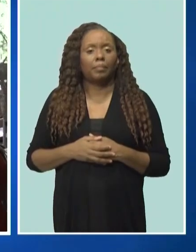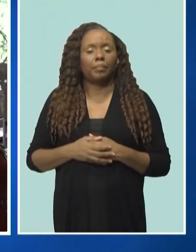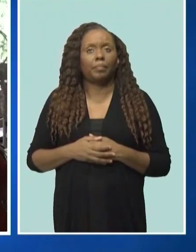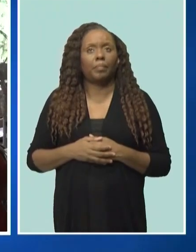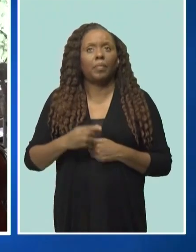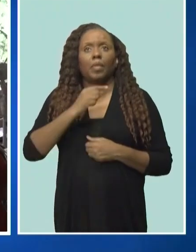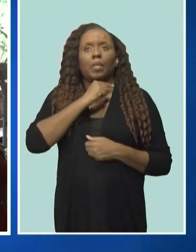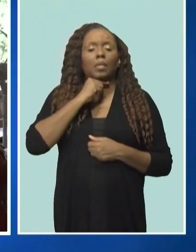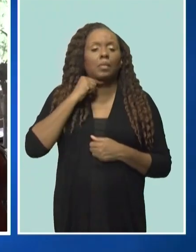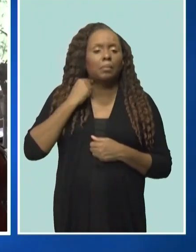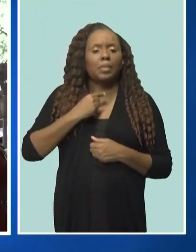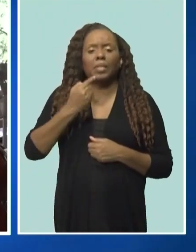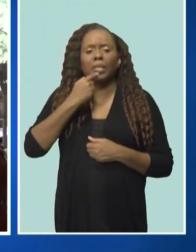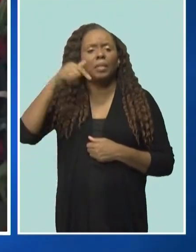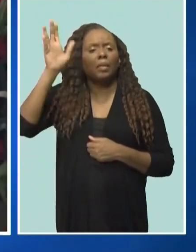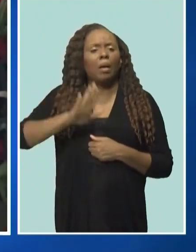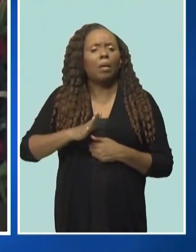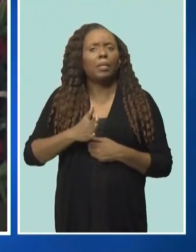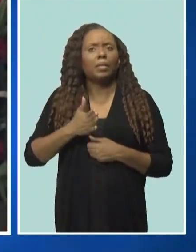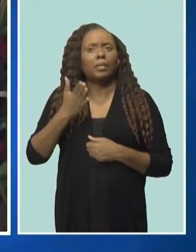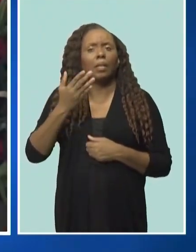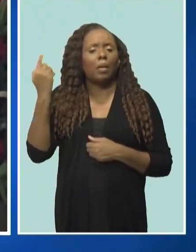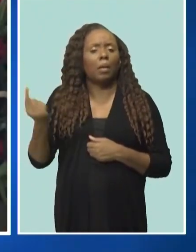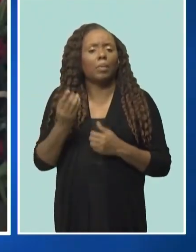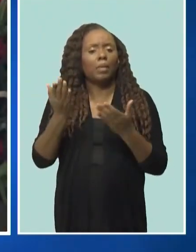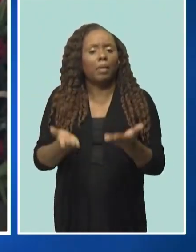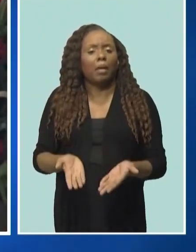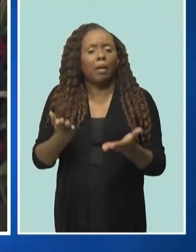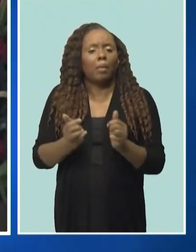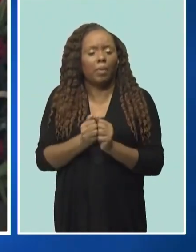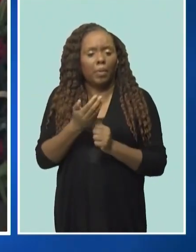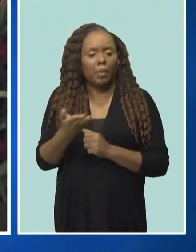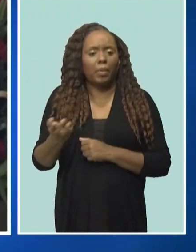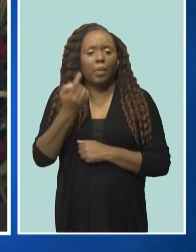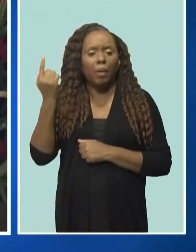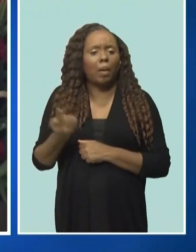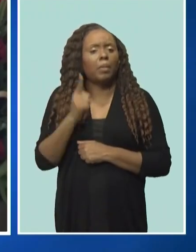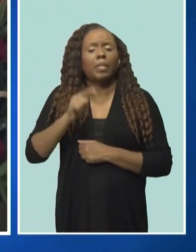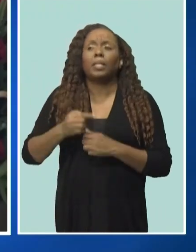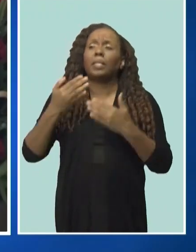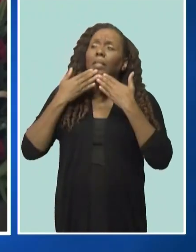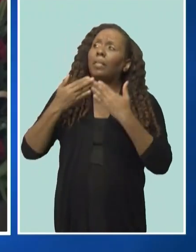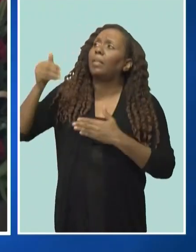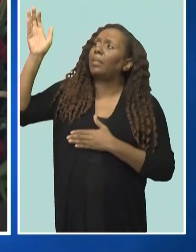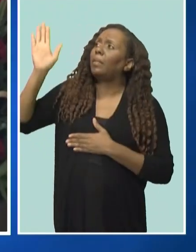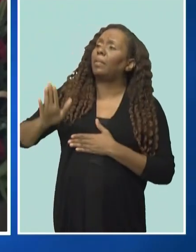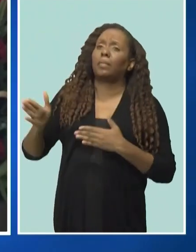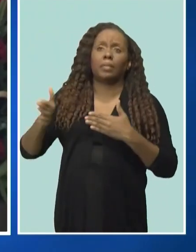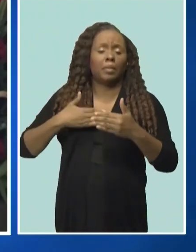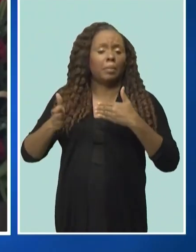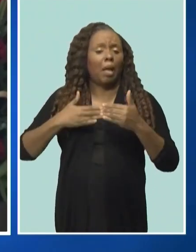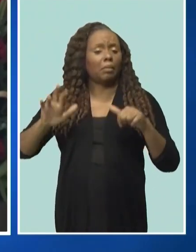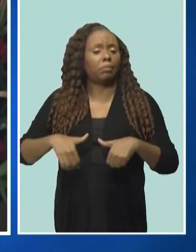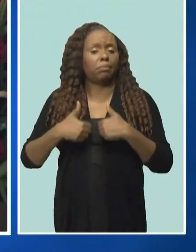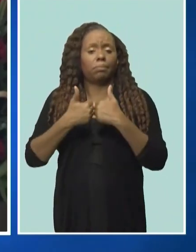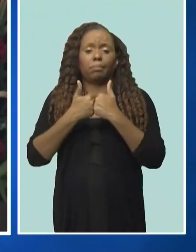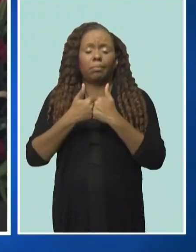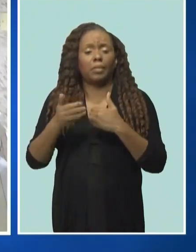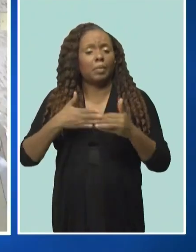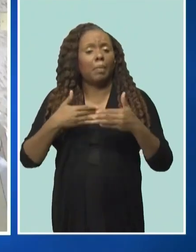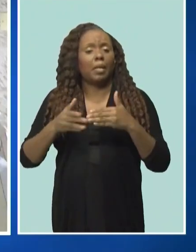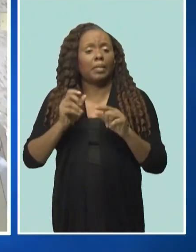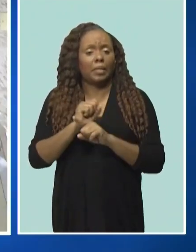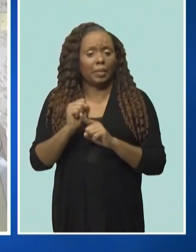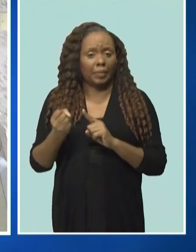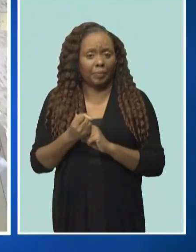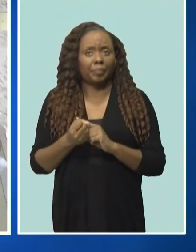all times and the importance of contributing and giving thanks despite the circumstances. Yes, it'll